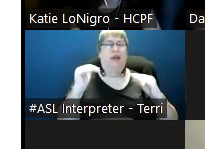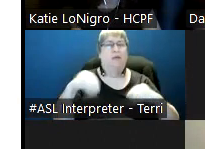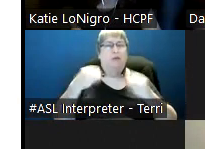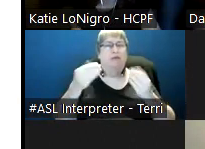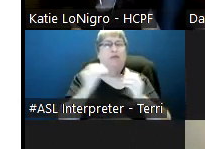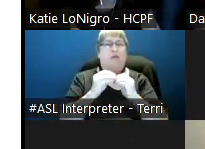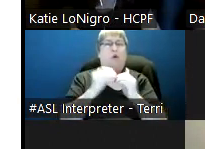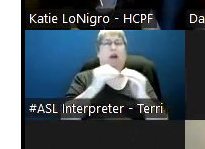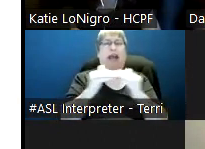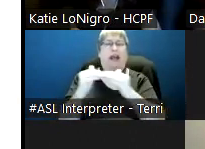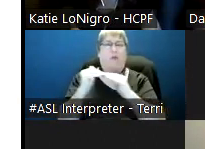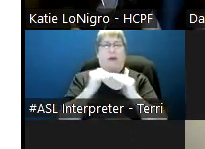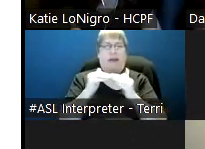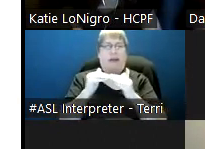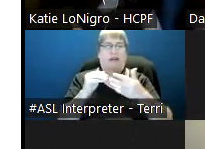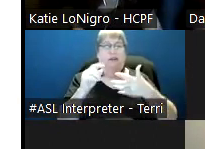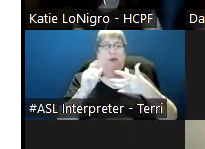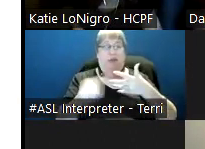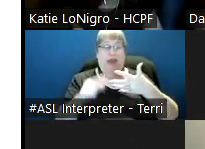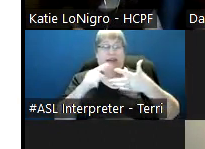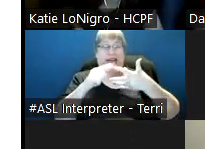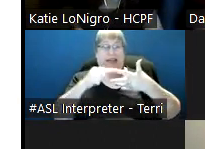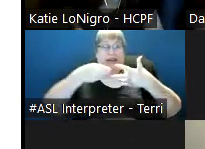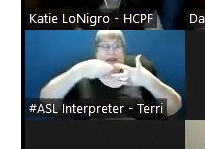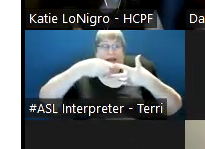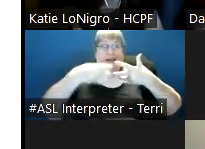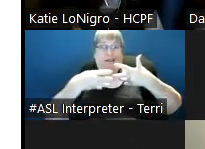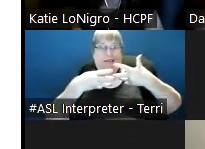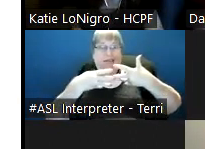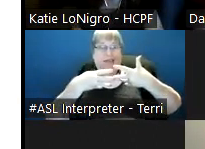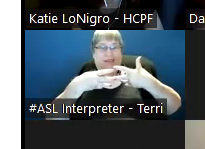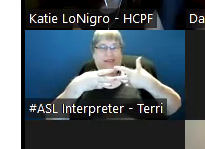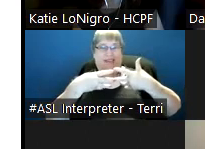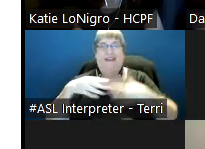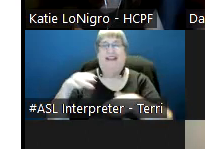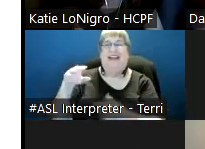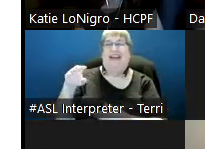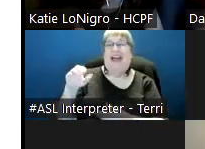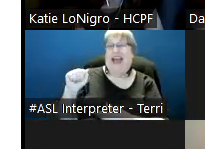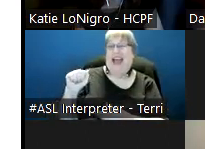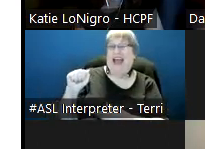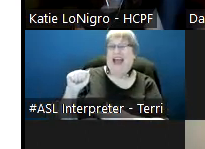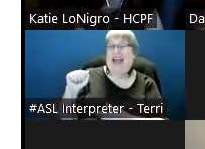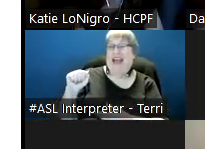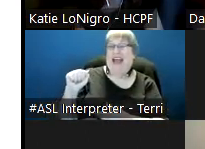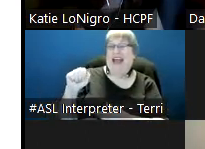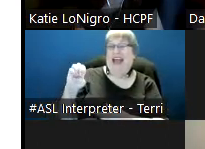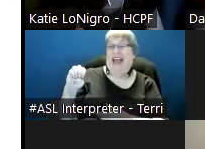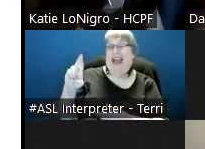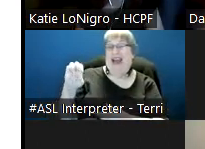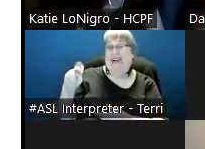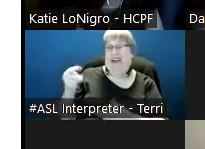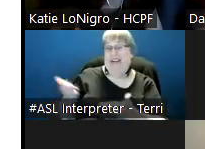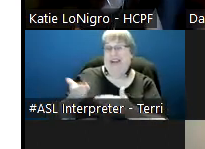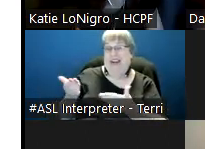that. They're probably very familiar to everyone in this group. Aaron here at the department has really led our phase 3 health equity work,